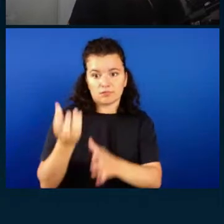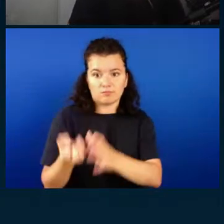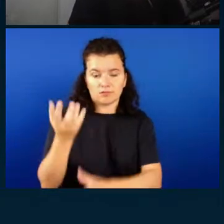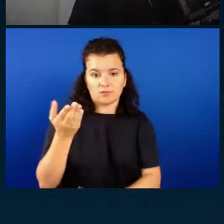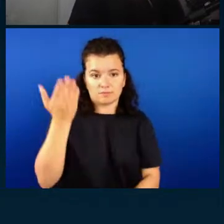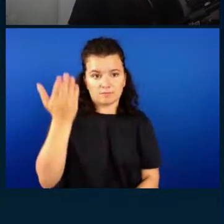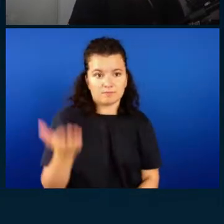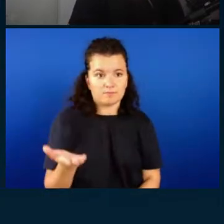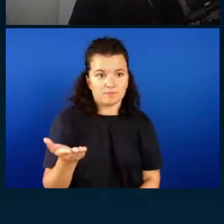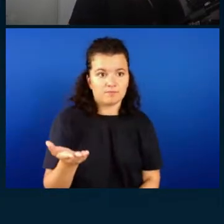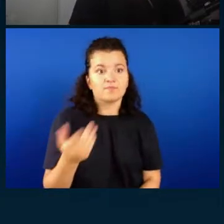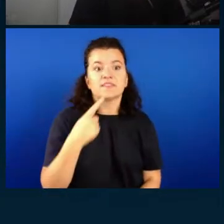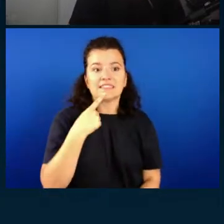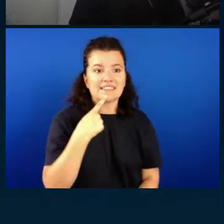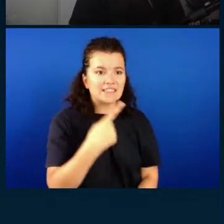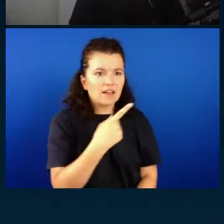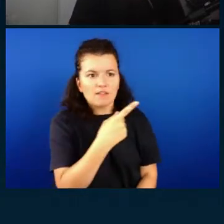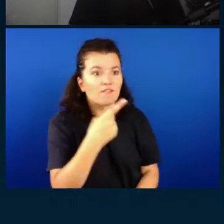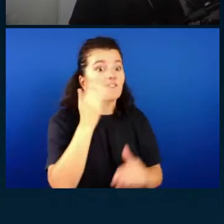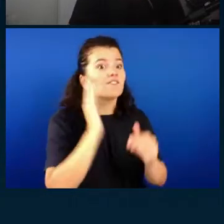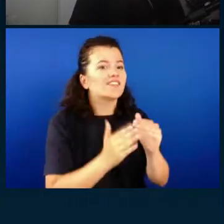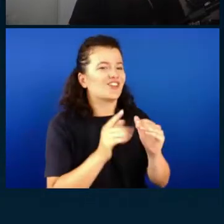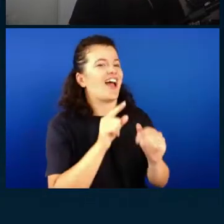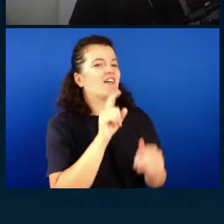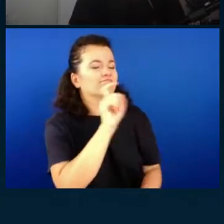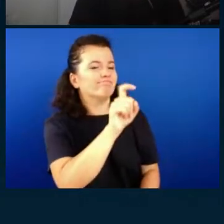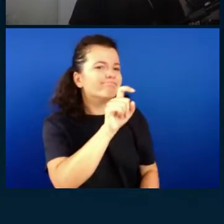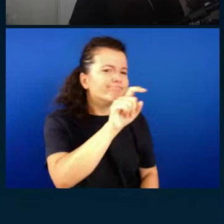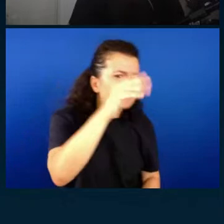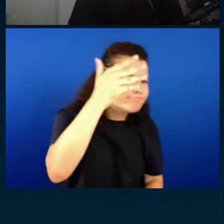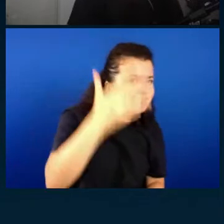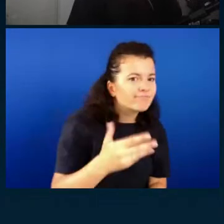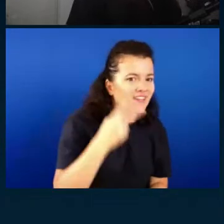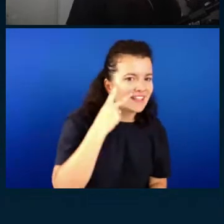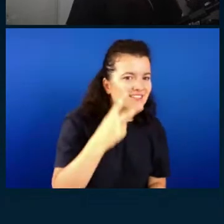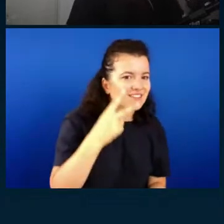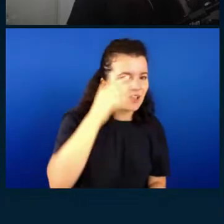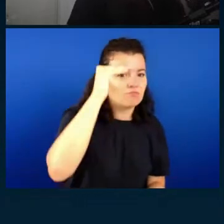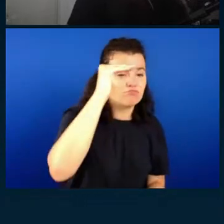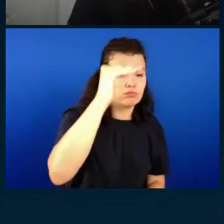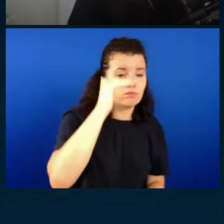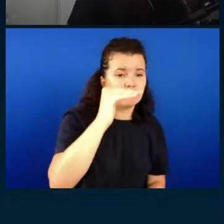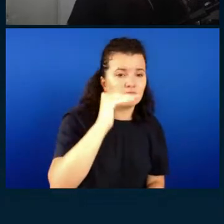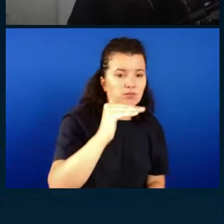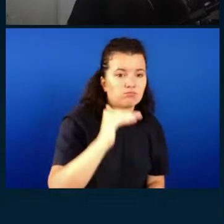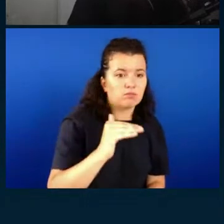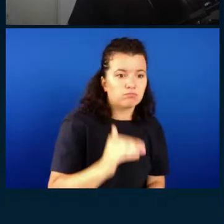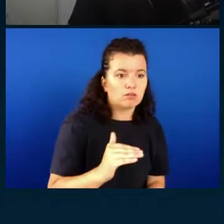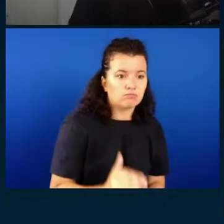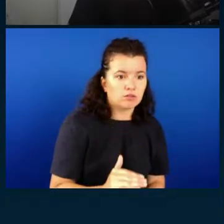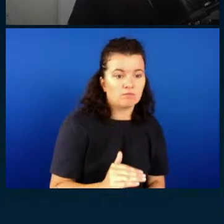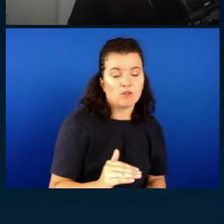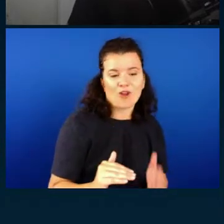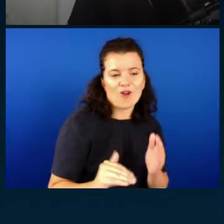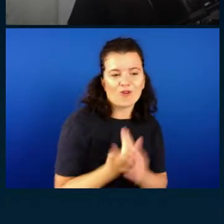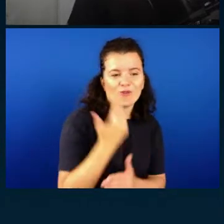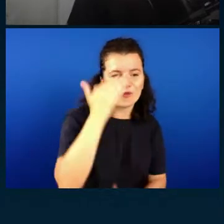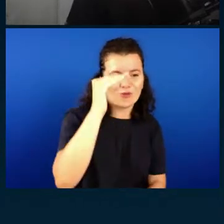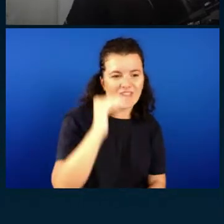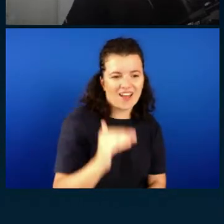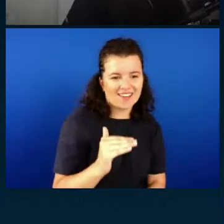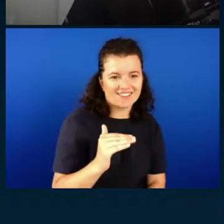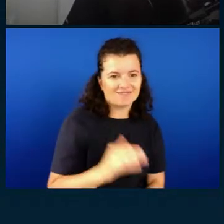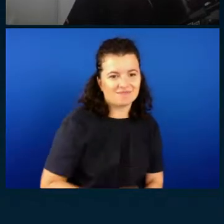And it says it's finished. So if I look at the File Explorer now, I have a whole bunch of files that have been created.